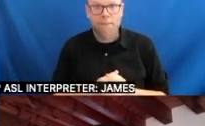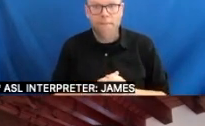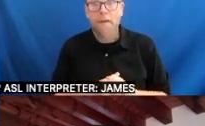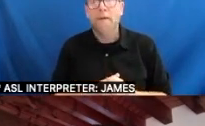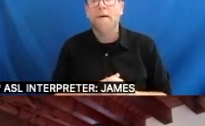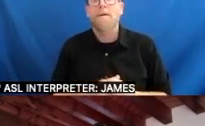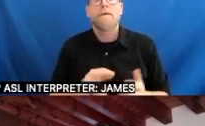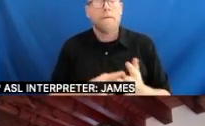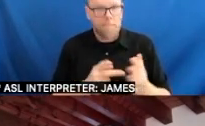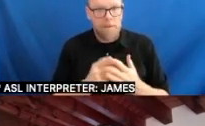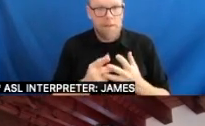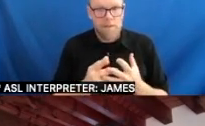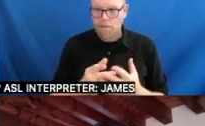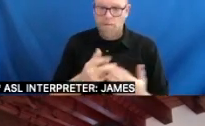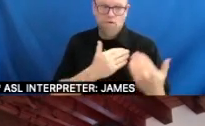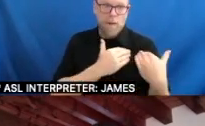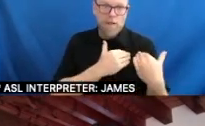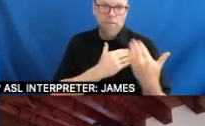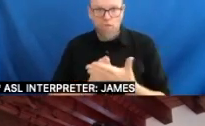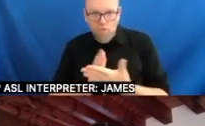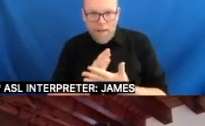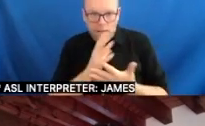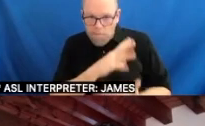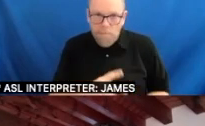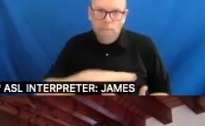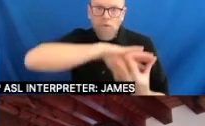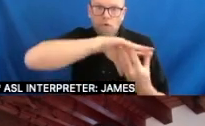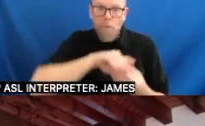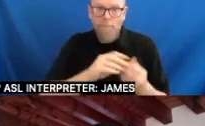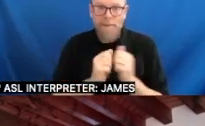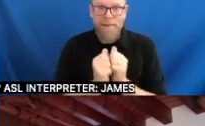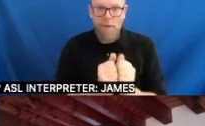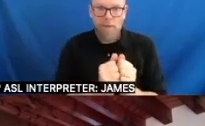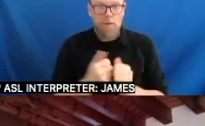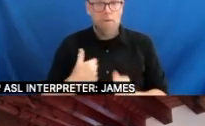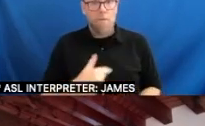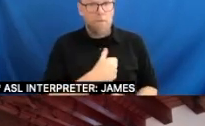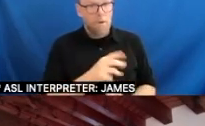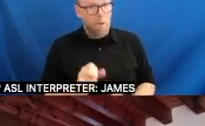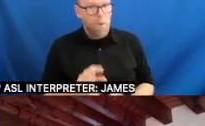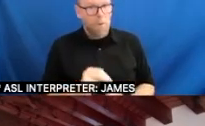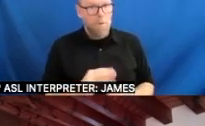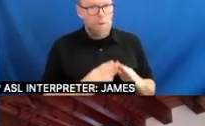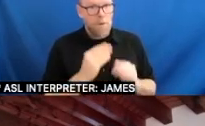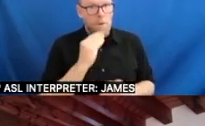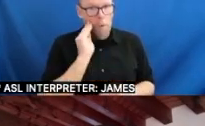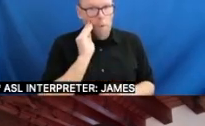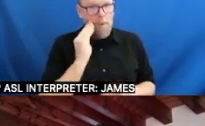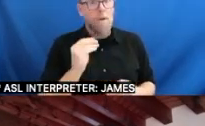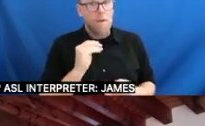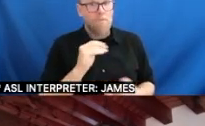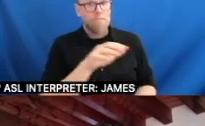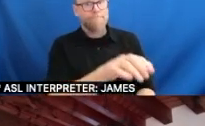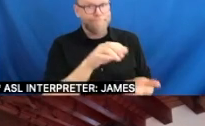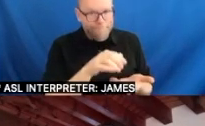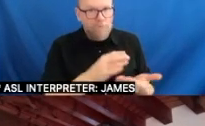these bundle of responsibilities and rights. So, when we are owning homes and assuming a large bundle of rights to possess,